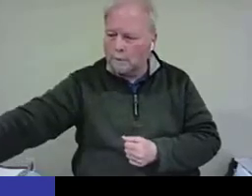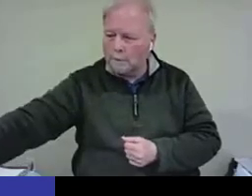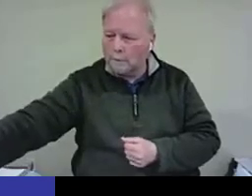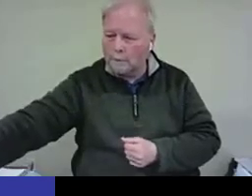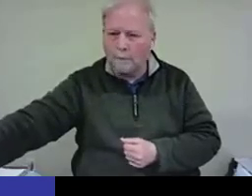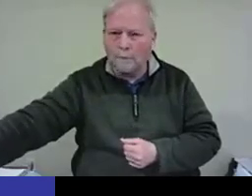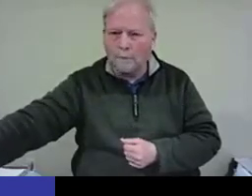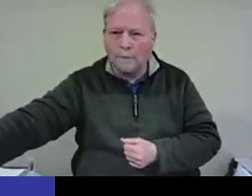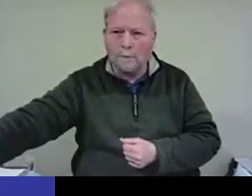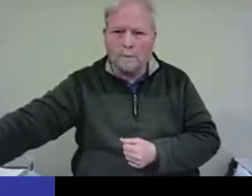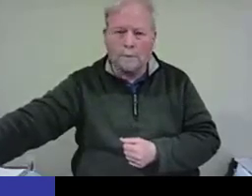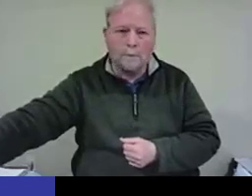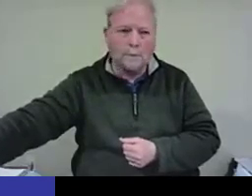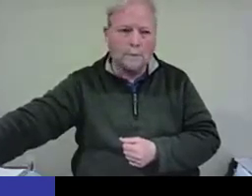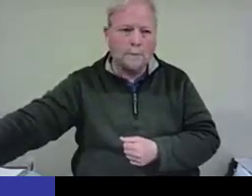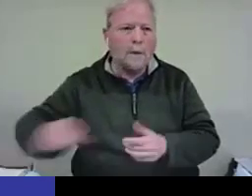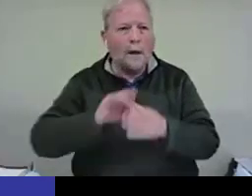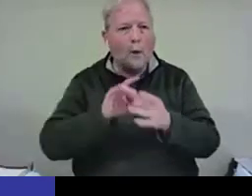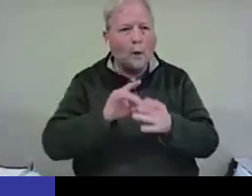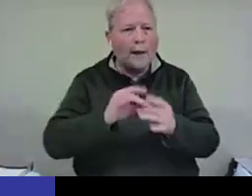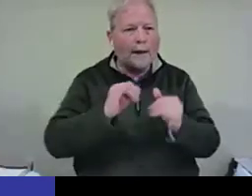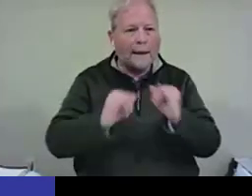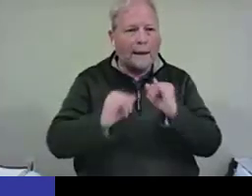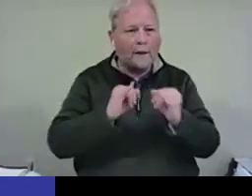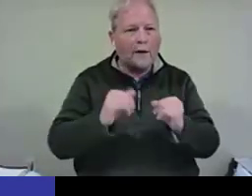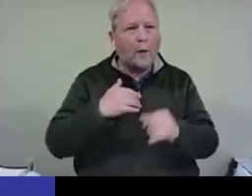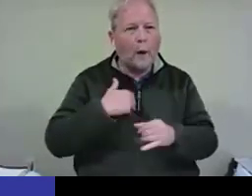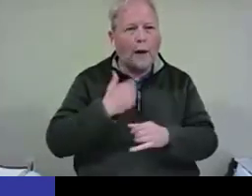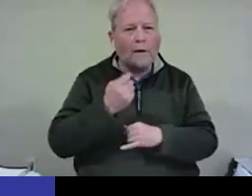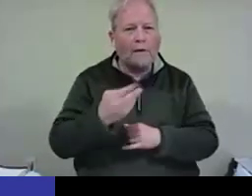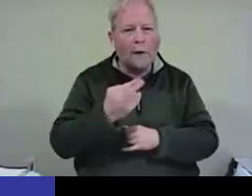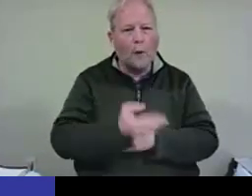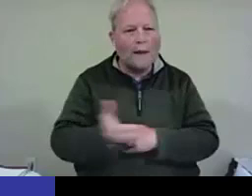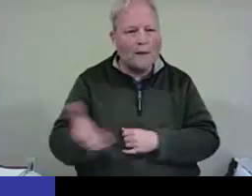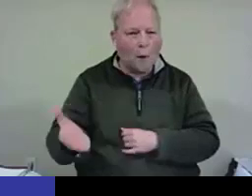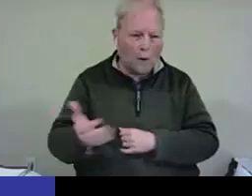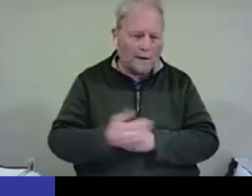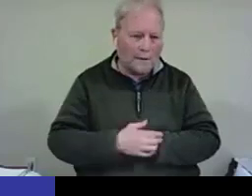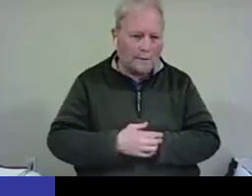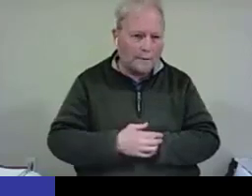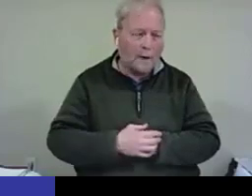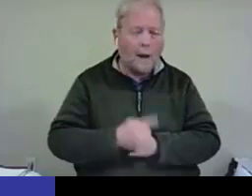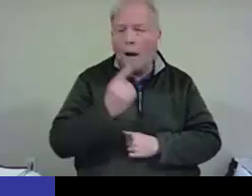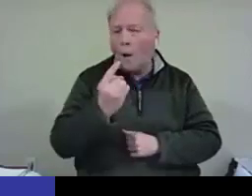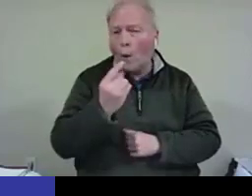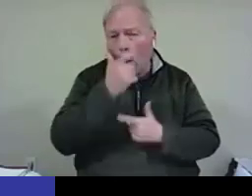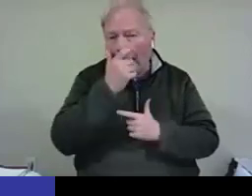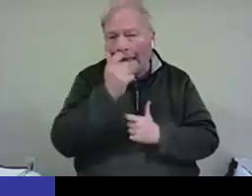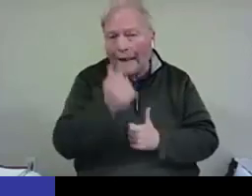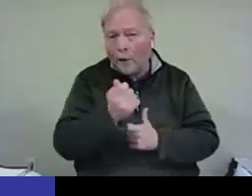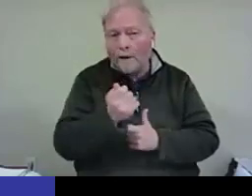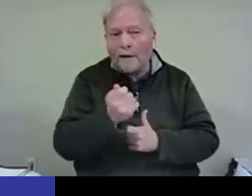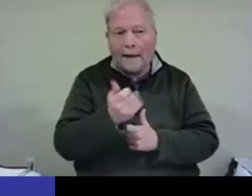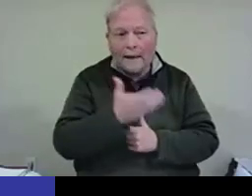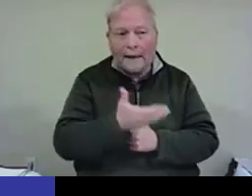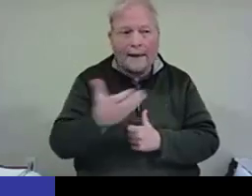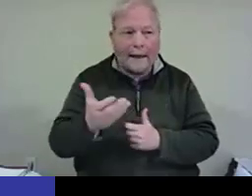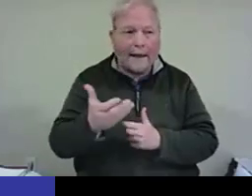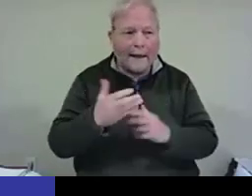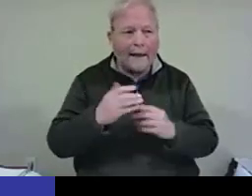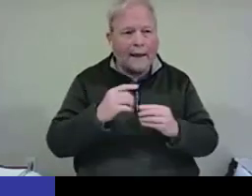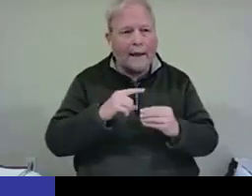So when it comes to interviews, here are some resources. The interesting thing about interviews is that they're